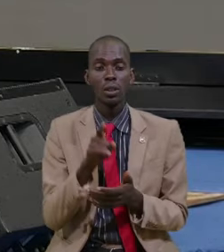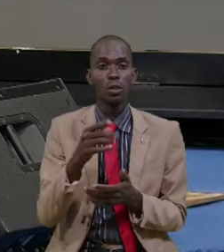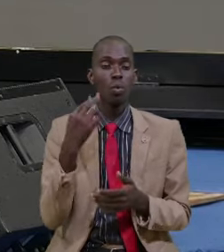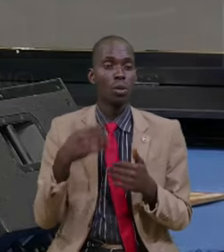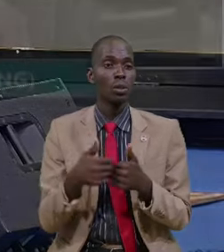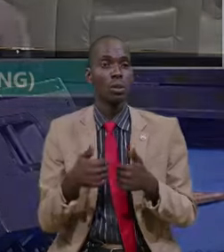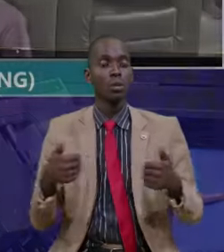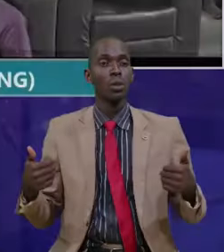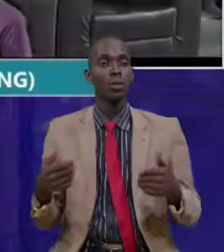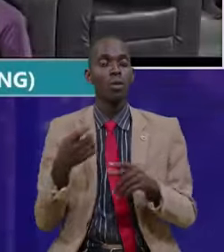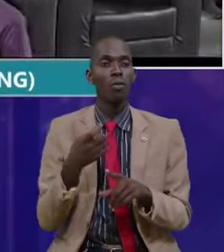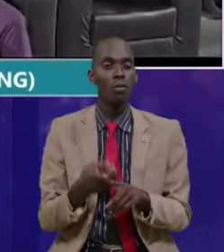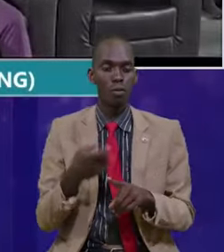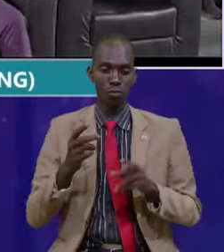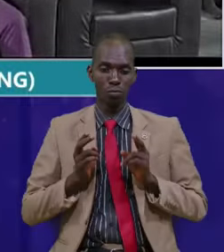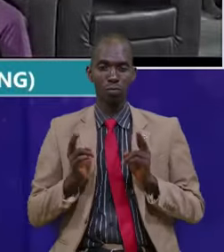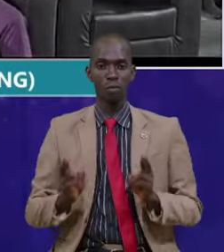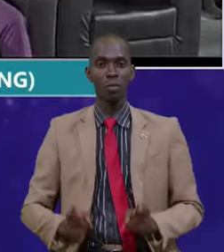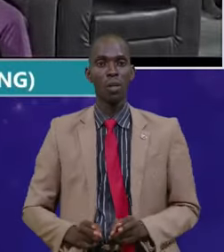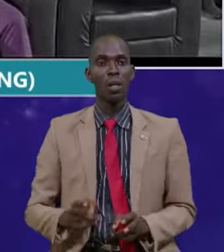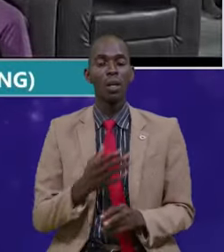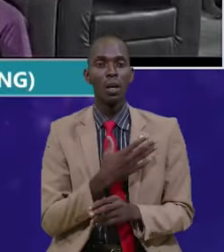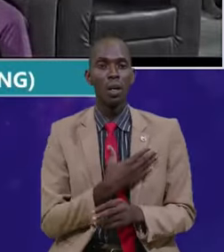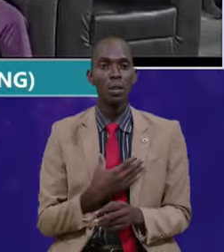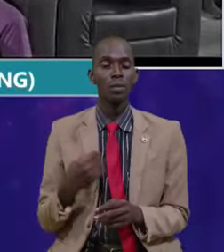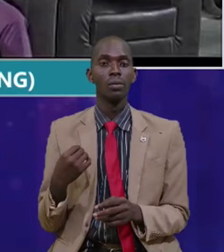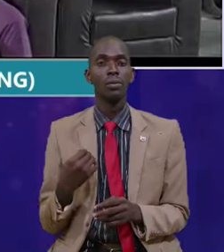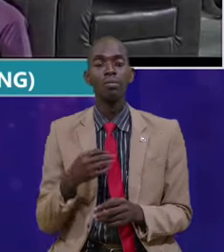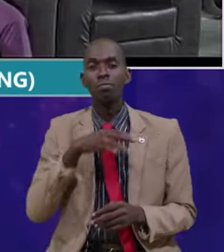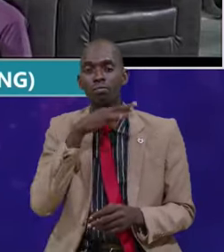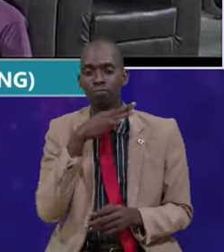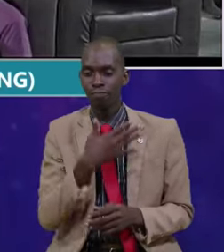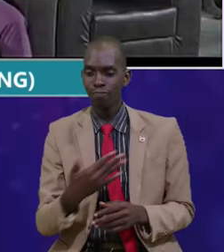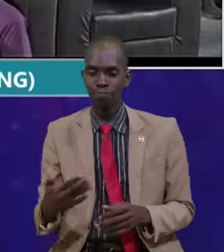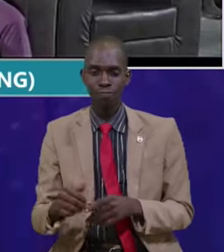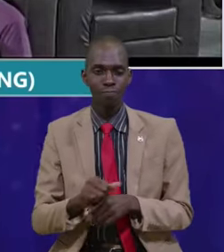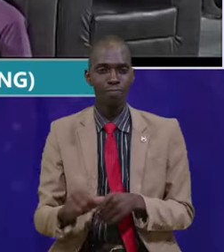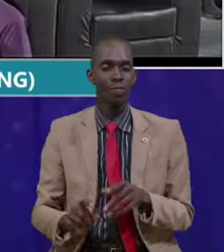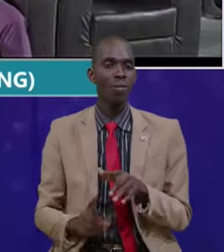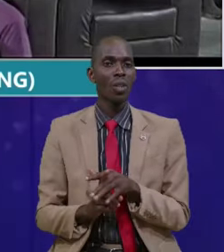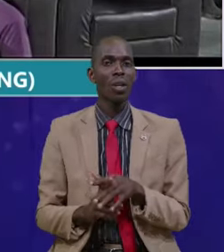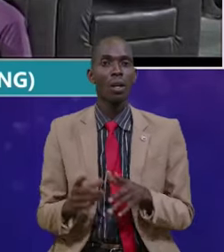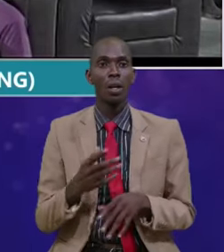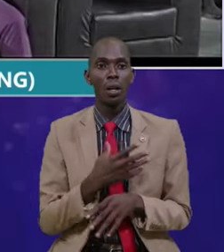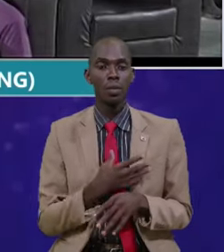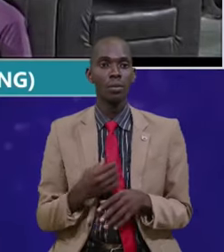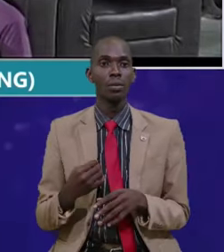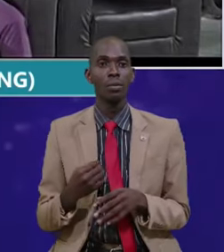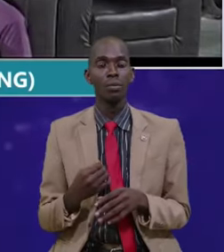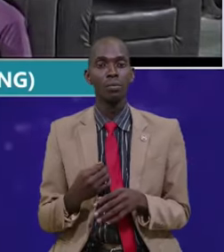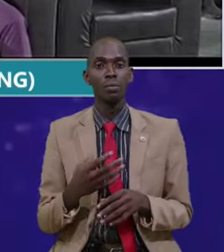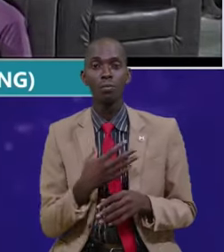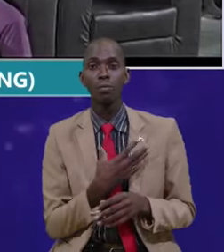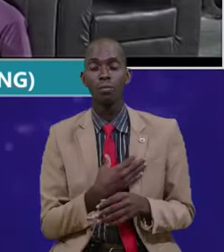from humanity. And in the grave, corruption came naturally. That's how it happens. There we are